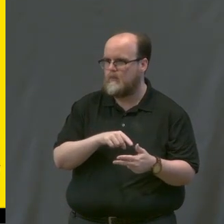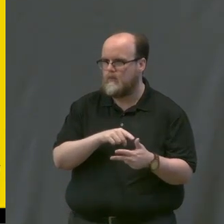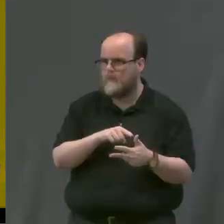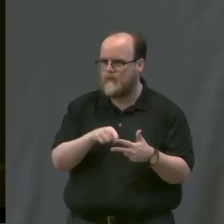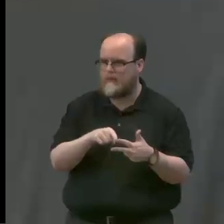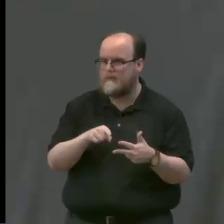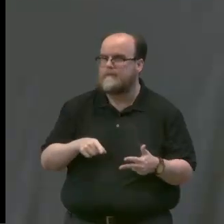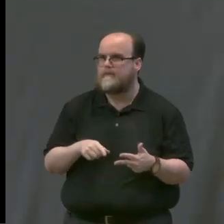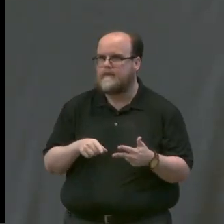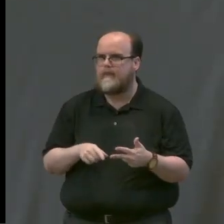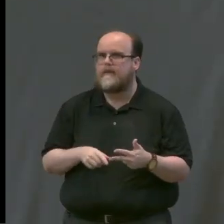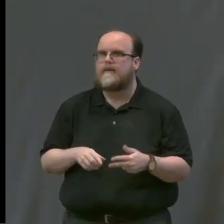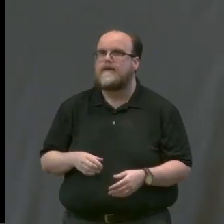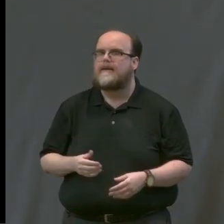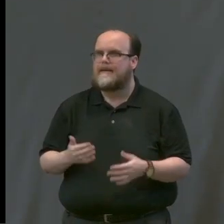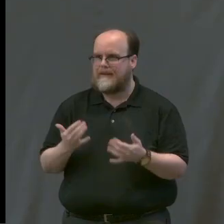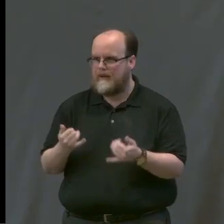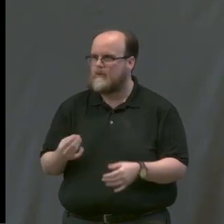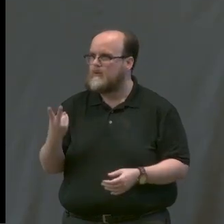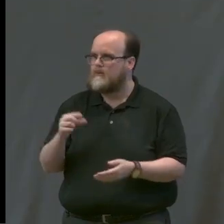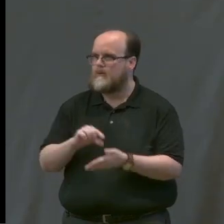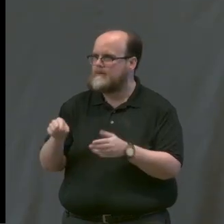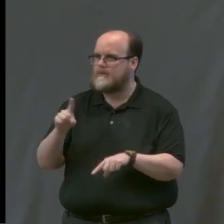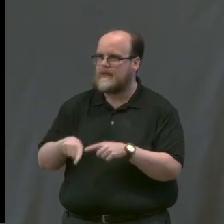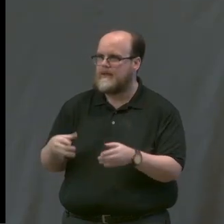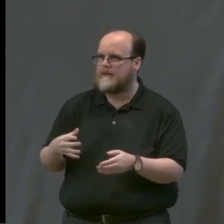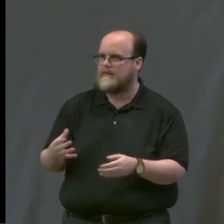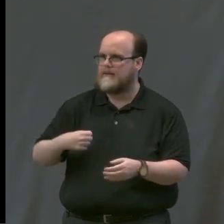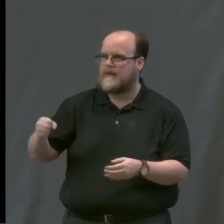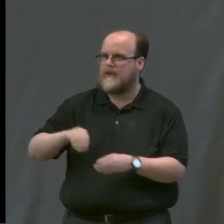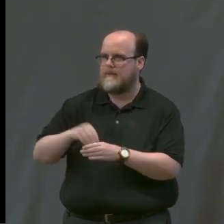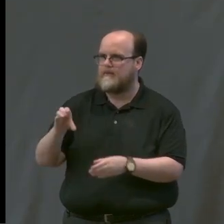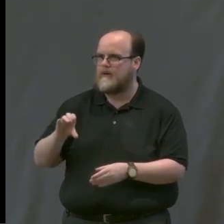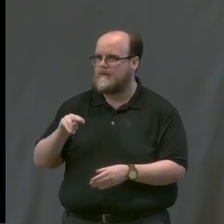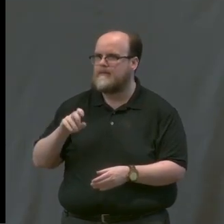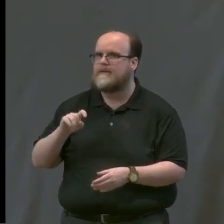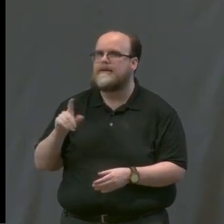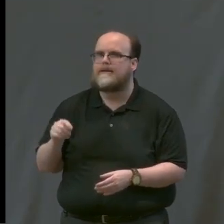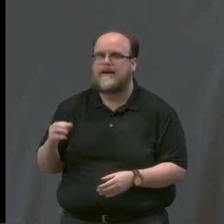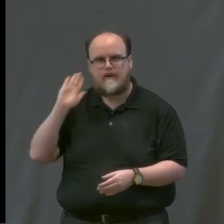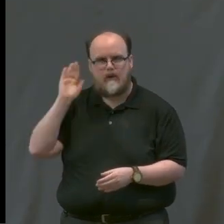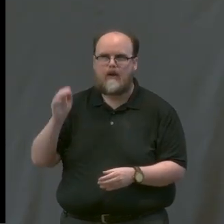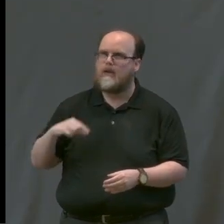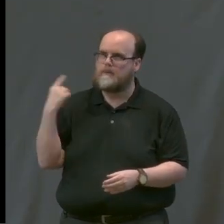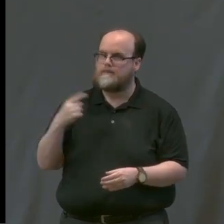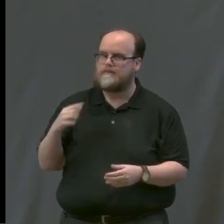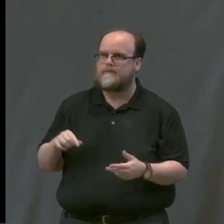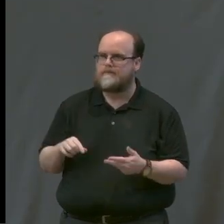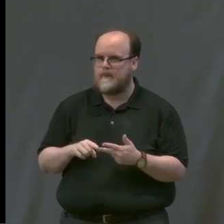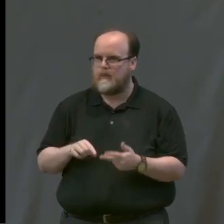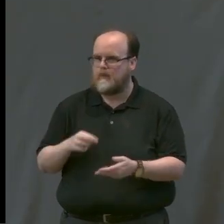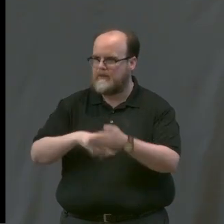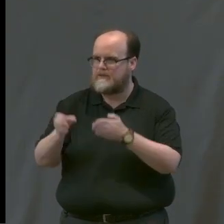Now, here's two verses you cannot take out of the context of Revelation, and I hear it all the time. Revelation